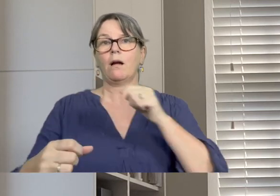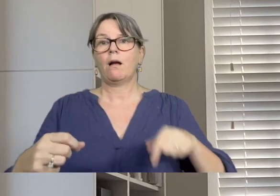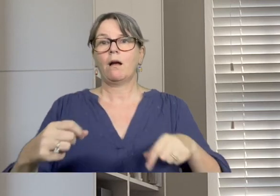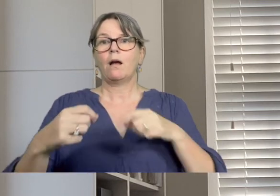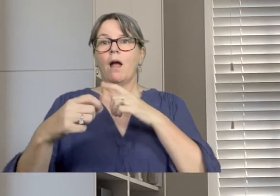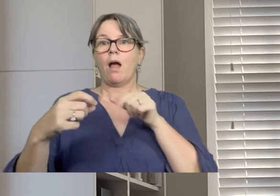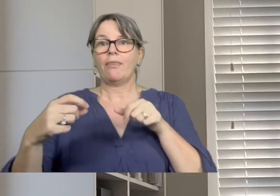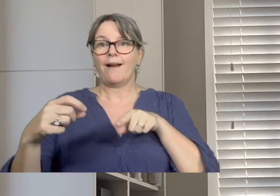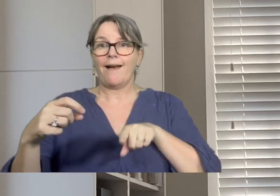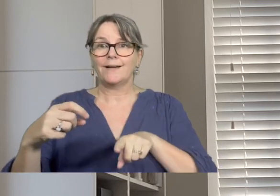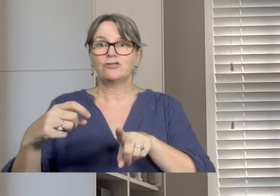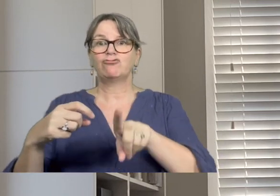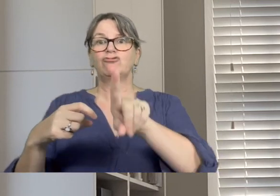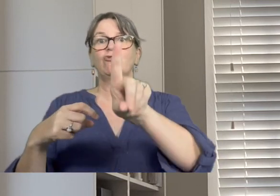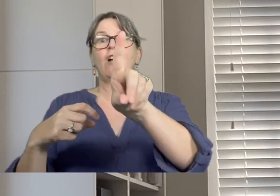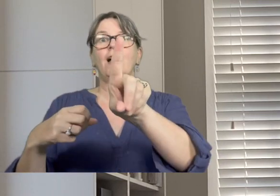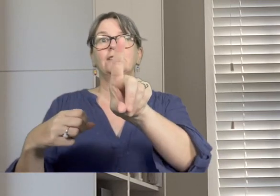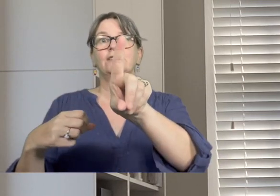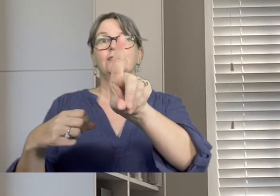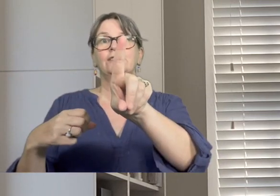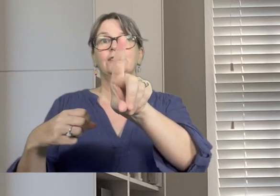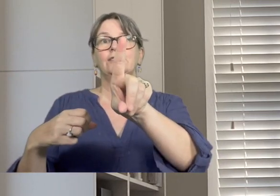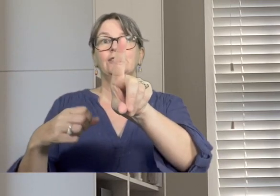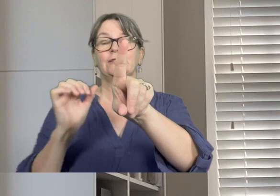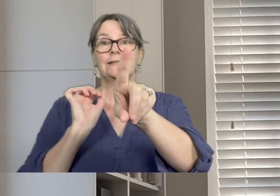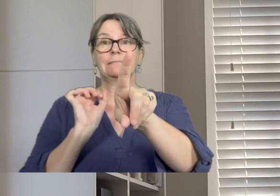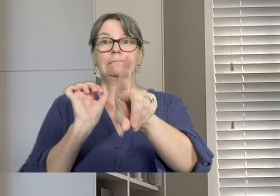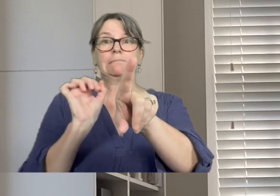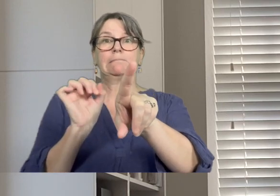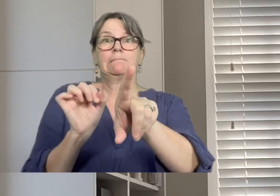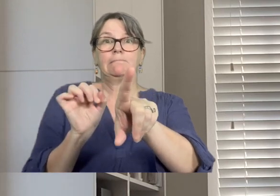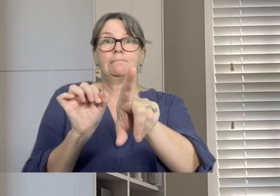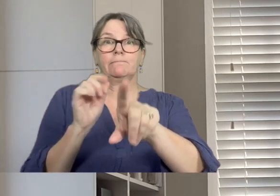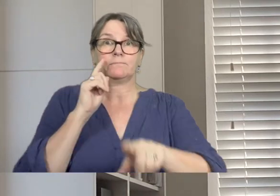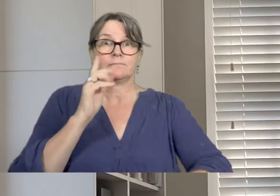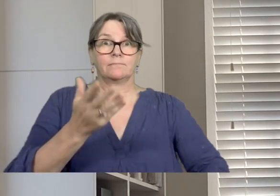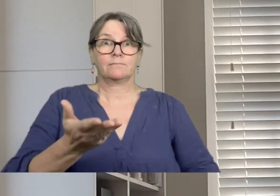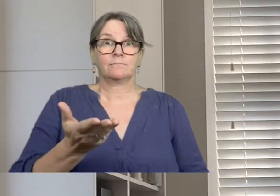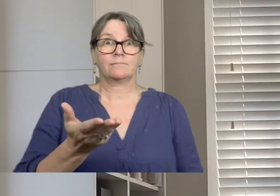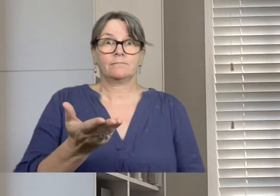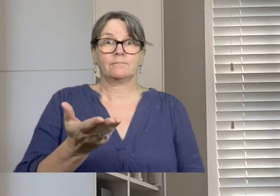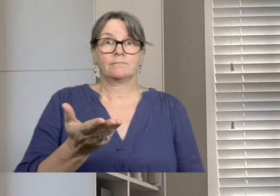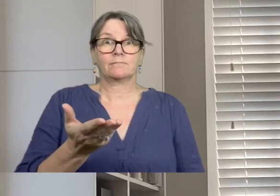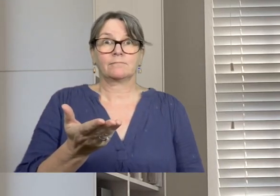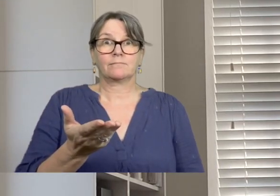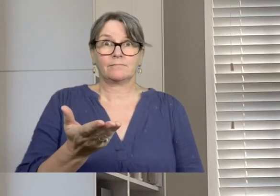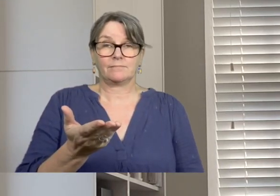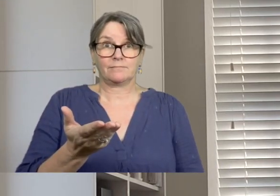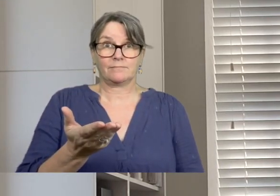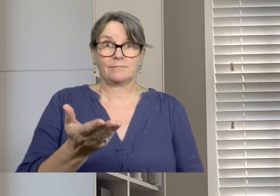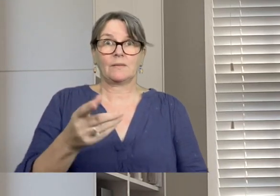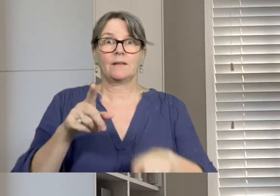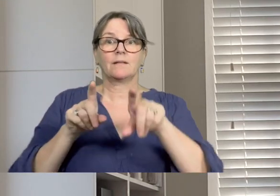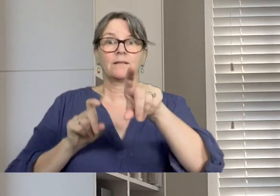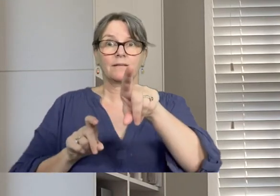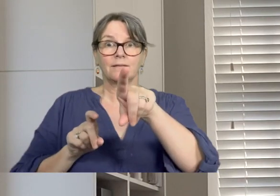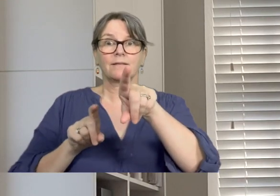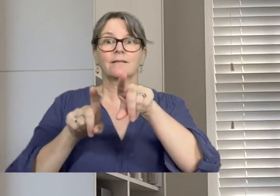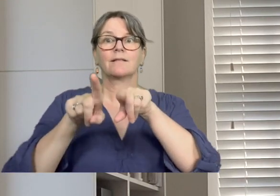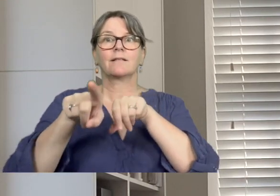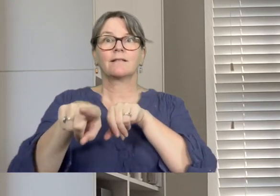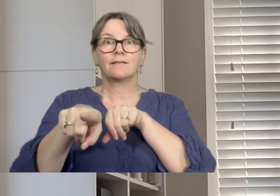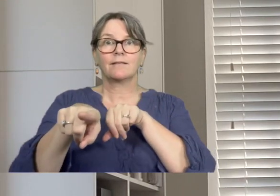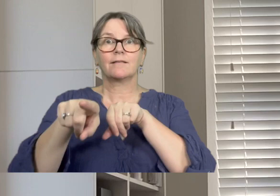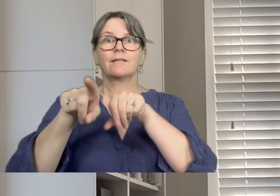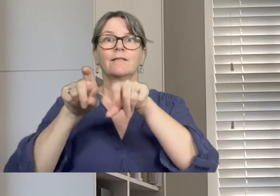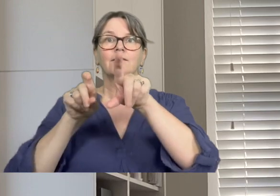The free leg's going to reach away. We're going to curl the head, neck and shoulders forwards. So we're in our plateau. Our pelvis is in our neutral position. We're going to switch.